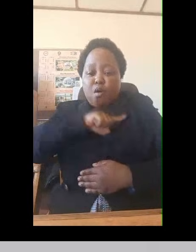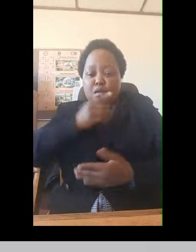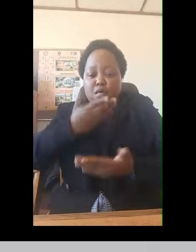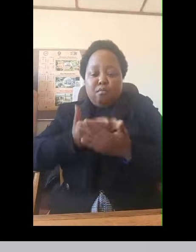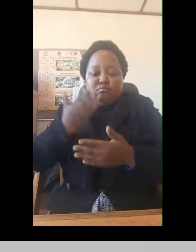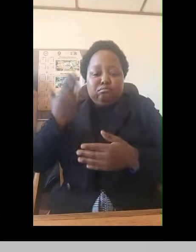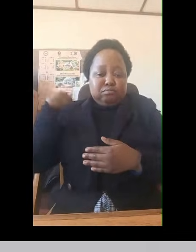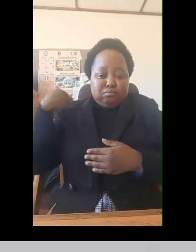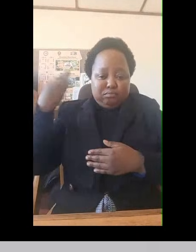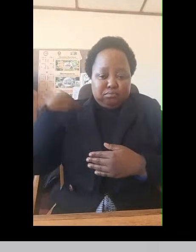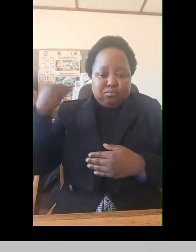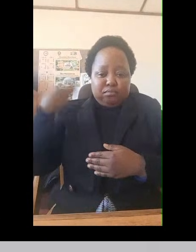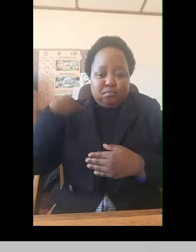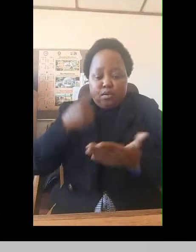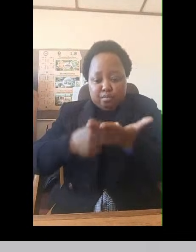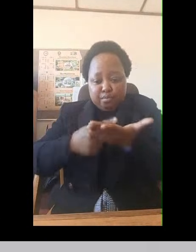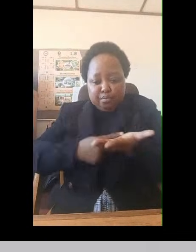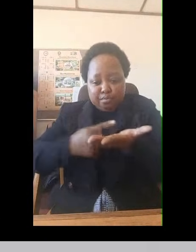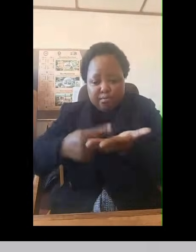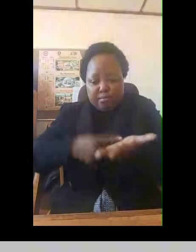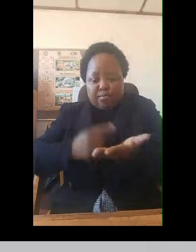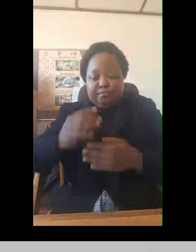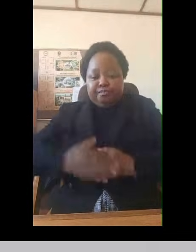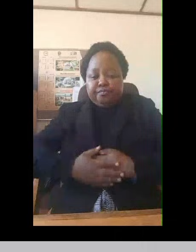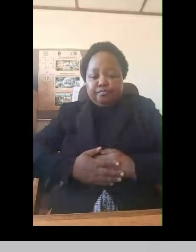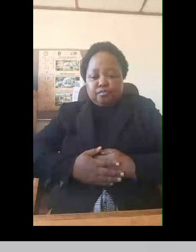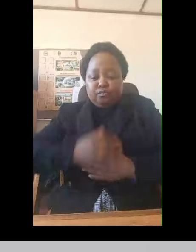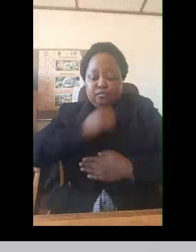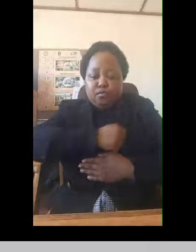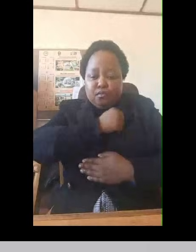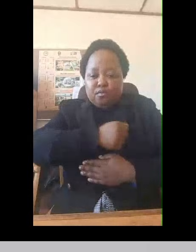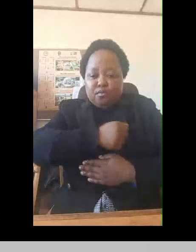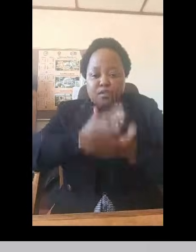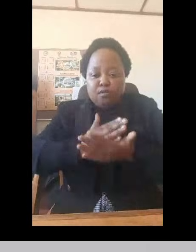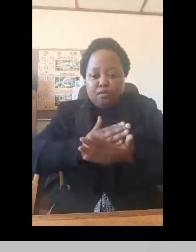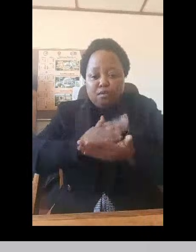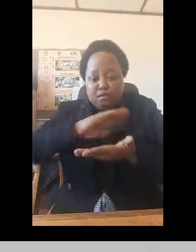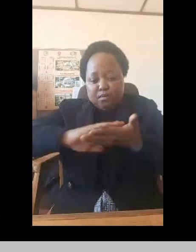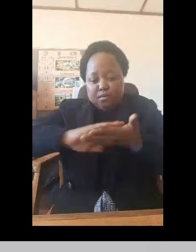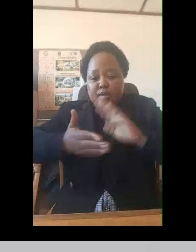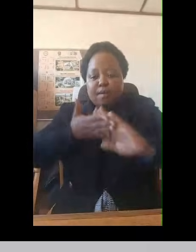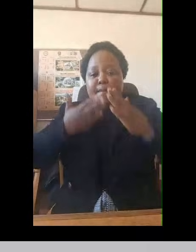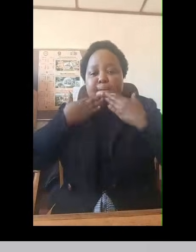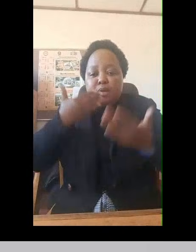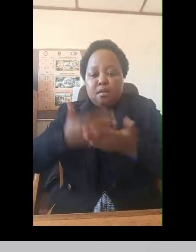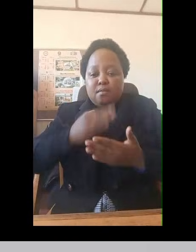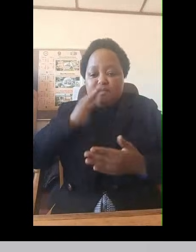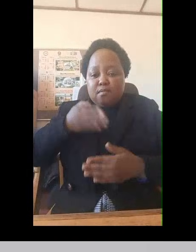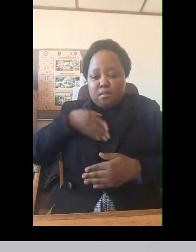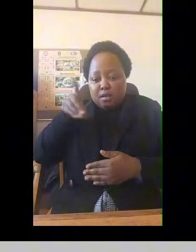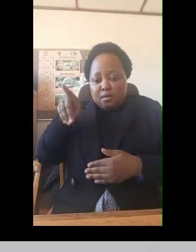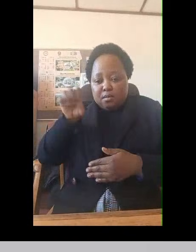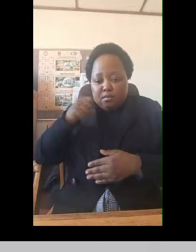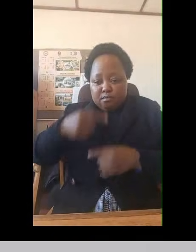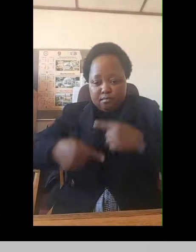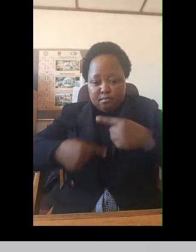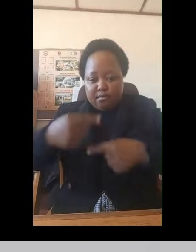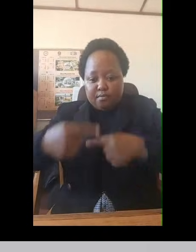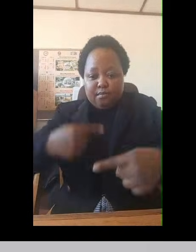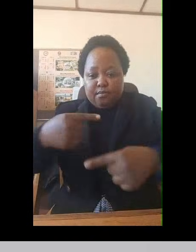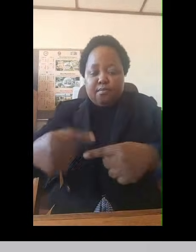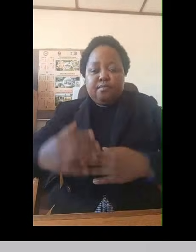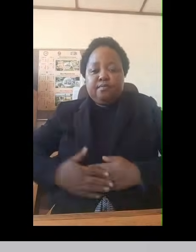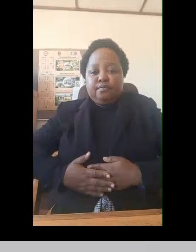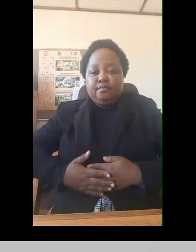you very much. Apologies profusely that ADPS for that. Please go ahead and that. Yeah,